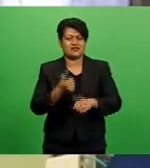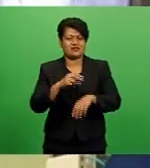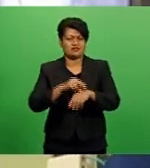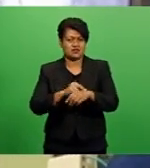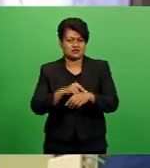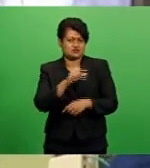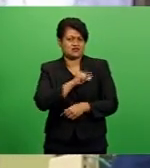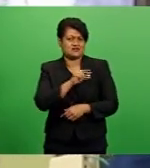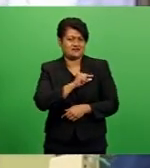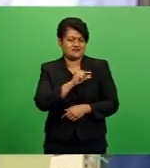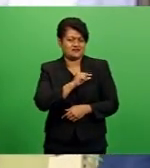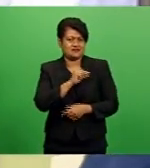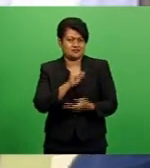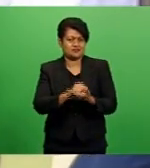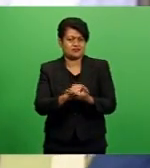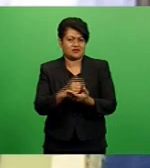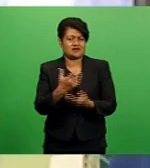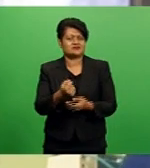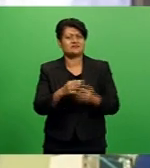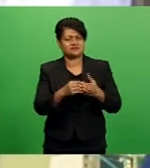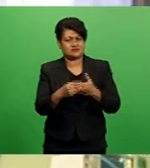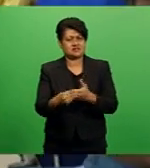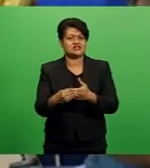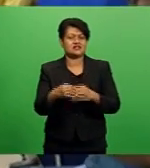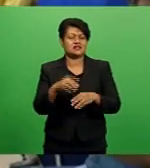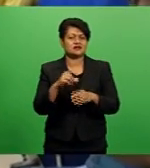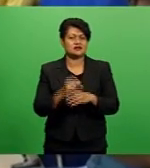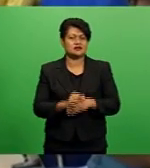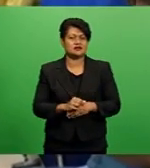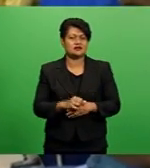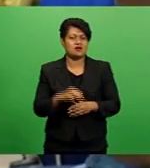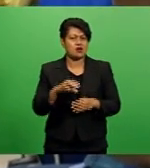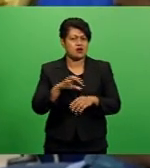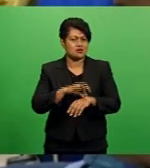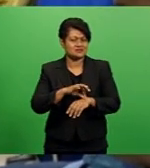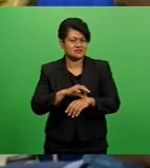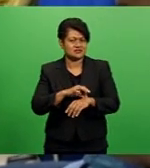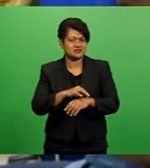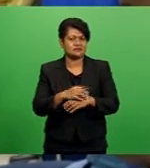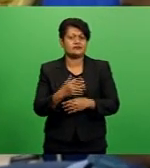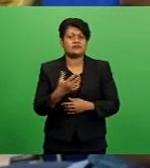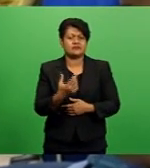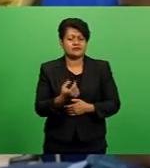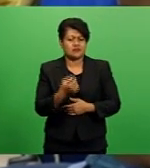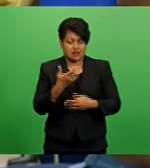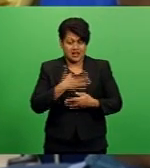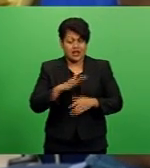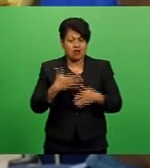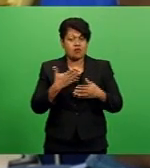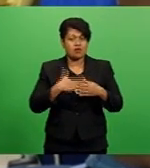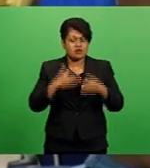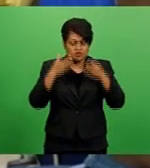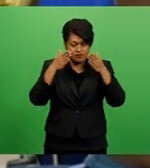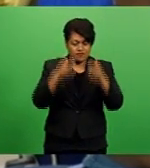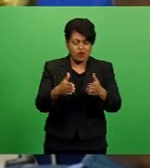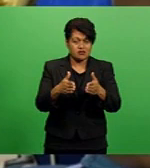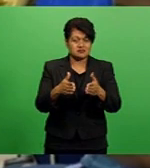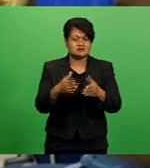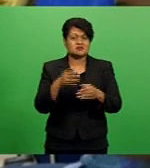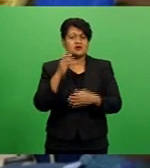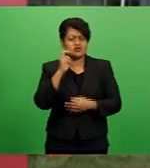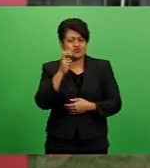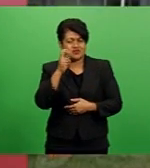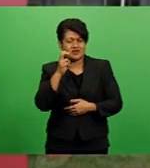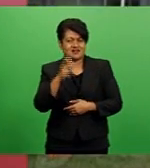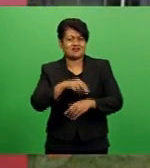meet the World Health Organization benchmark. He does, however, want to put more focus on training the pool of